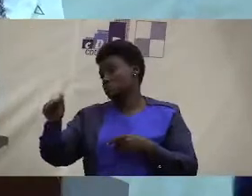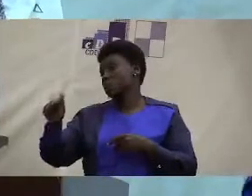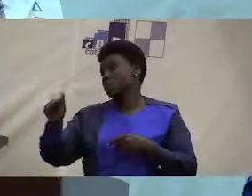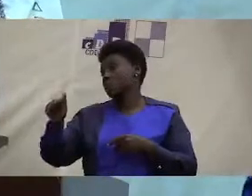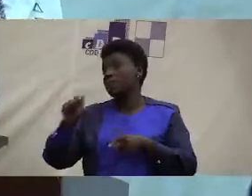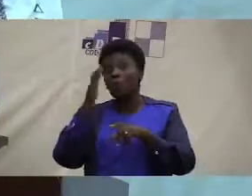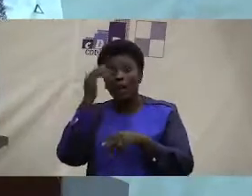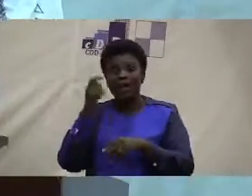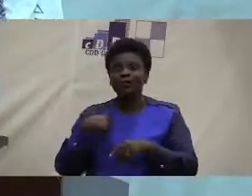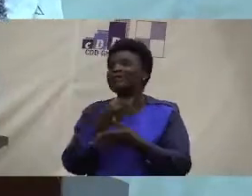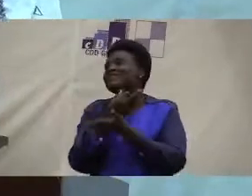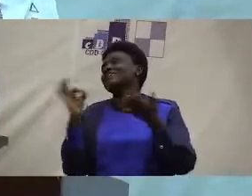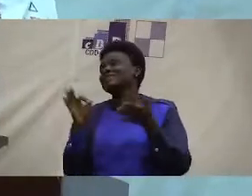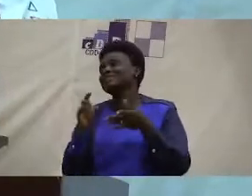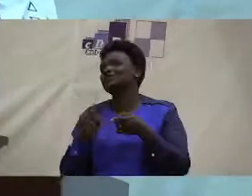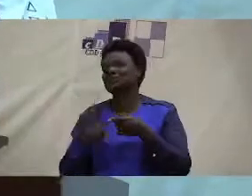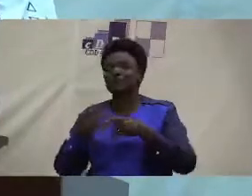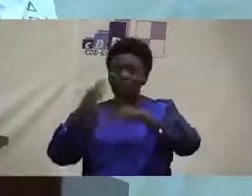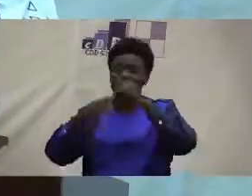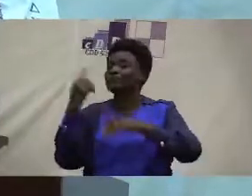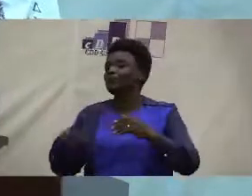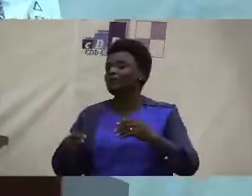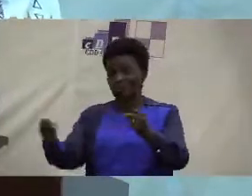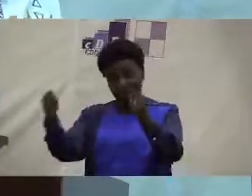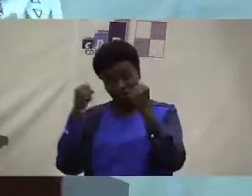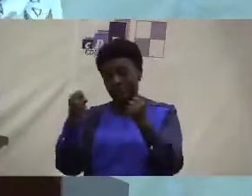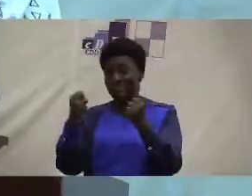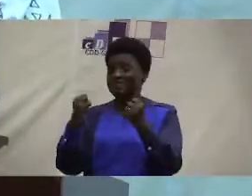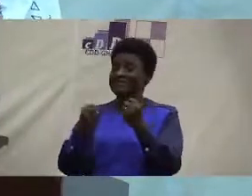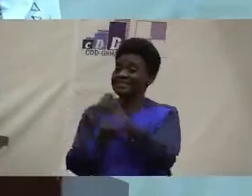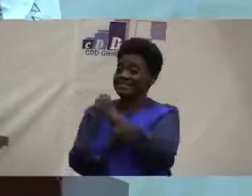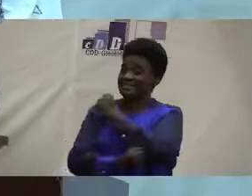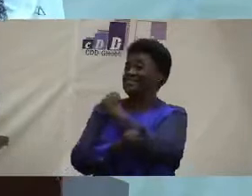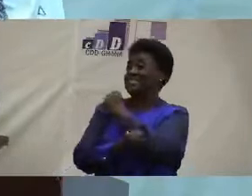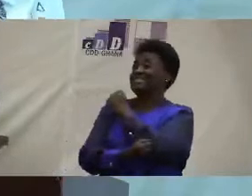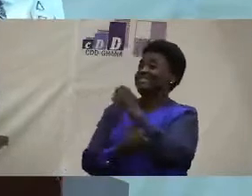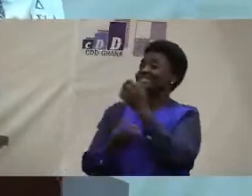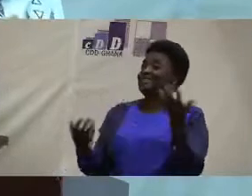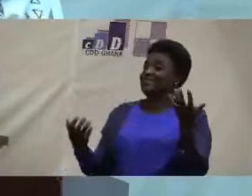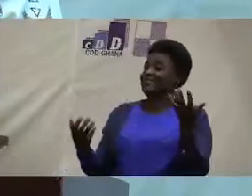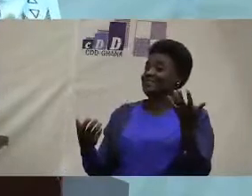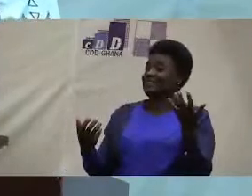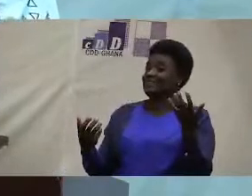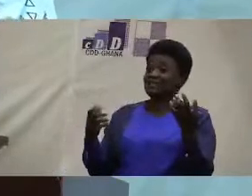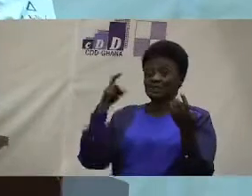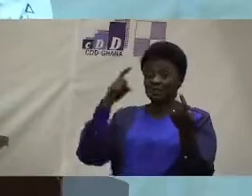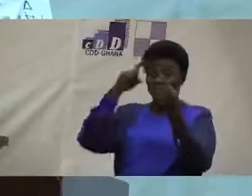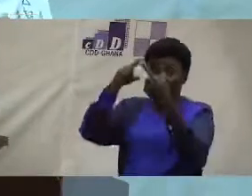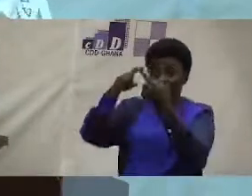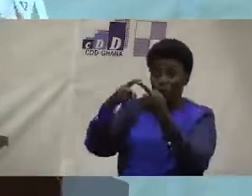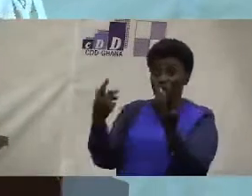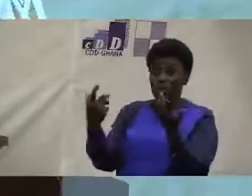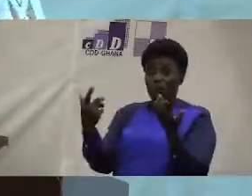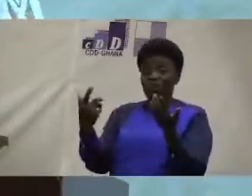build strong states whose major and perhaps